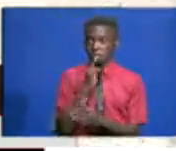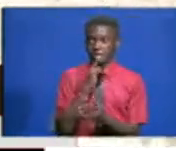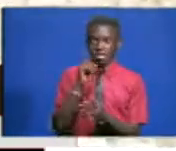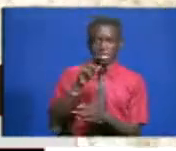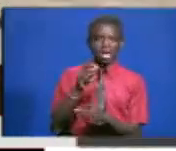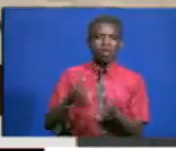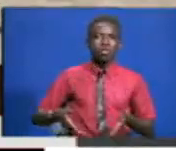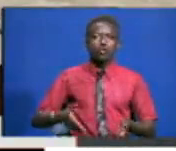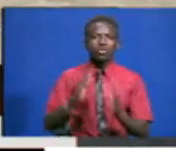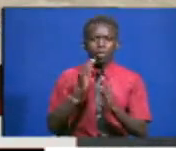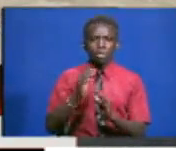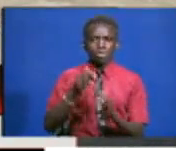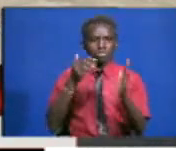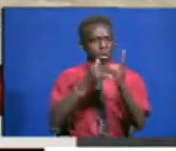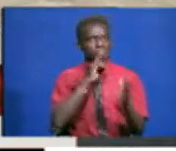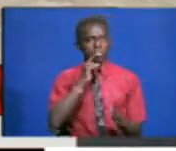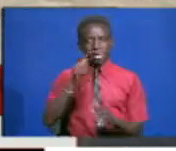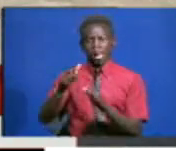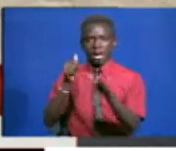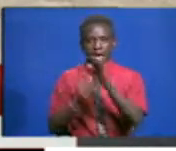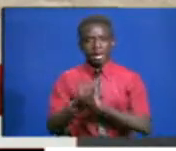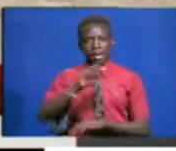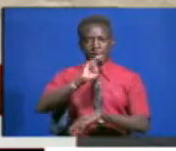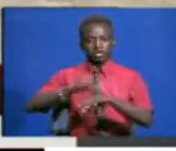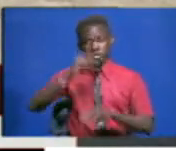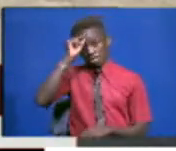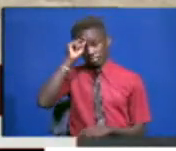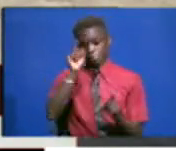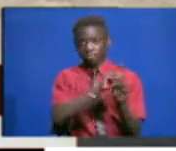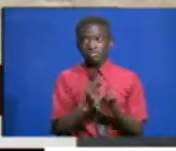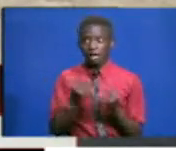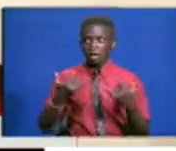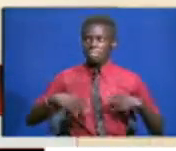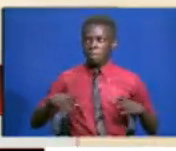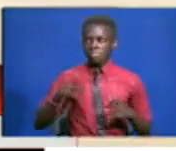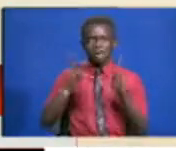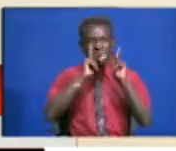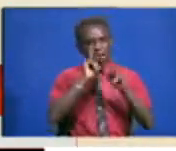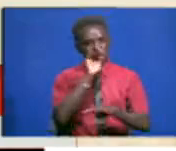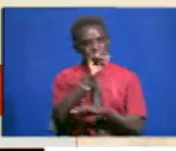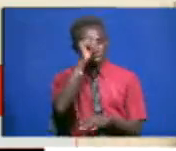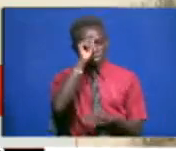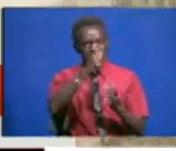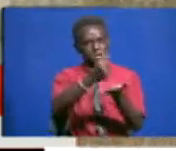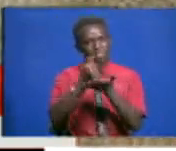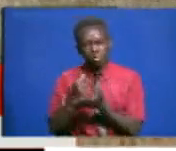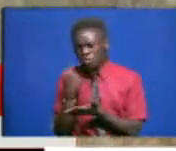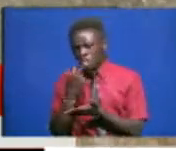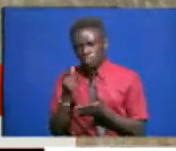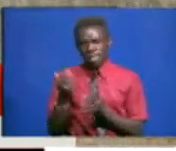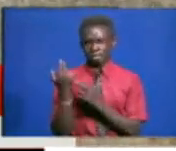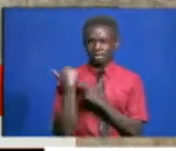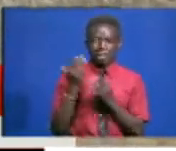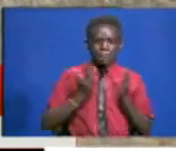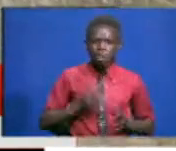national government. Residents are now calling for the road repairs to continue, adding that they do not care who repairs the road as long as